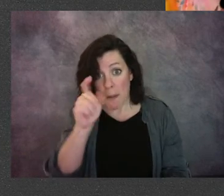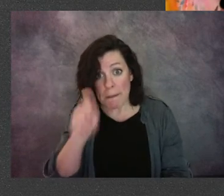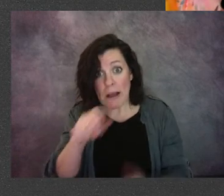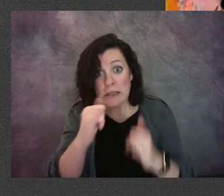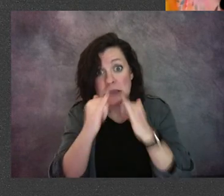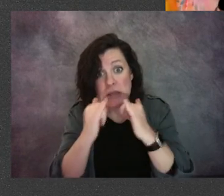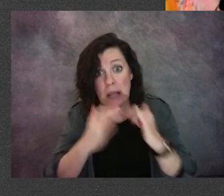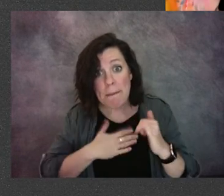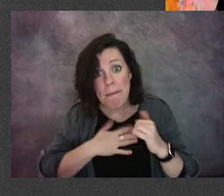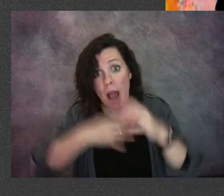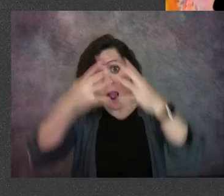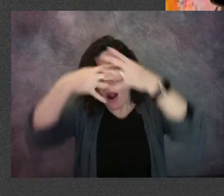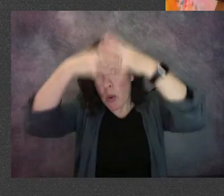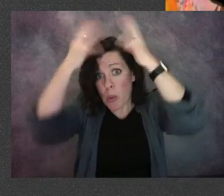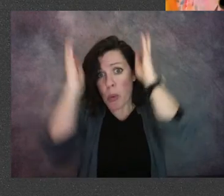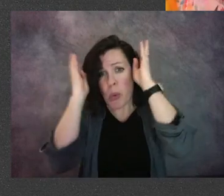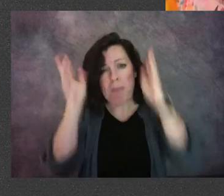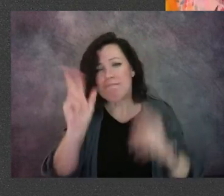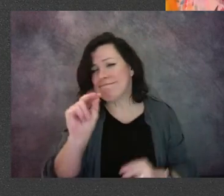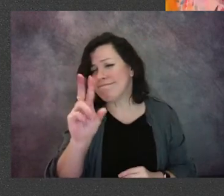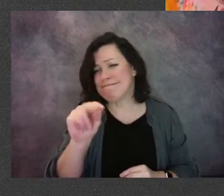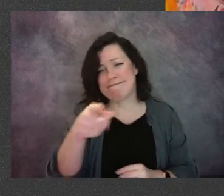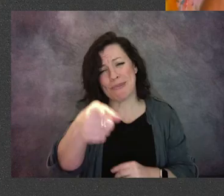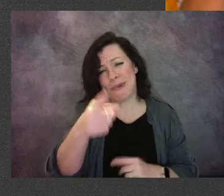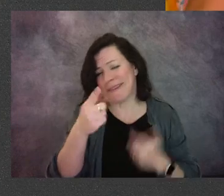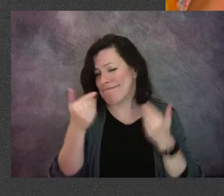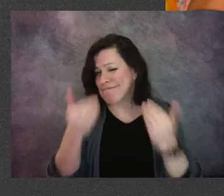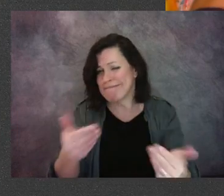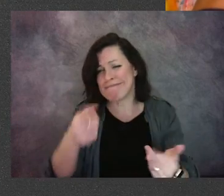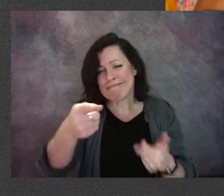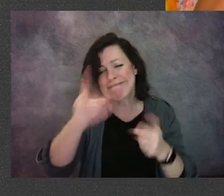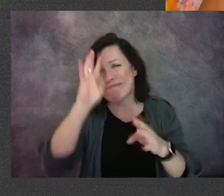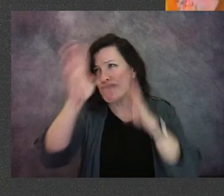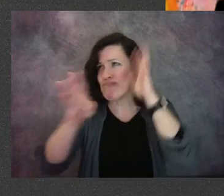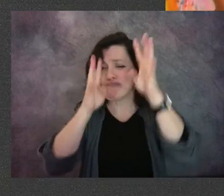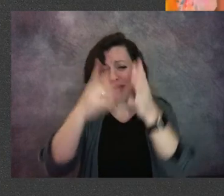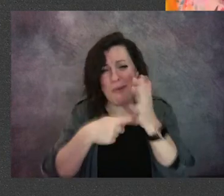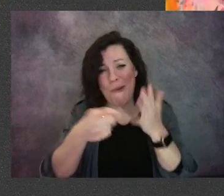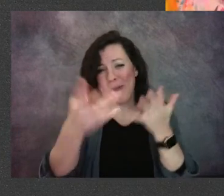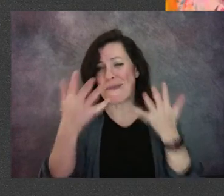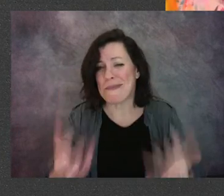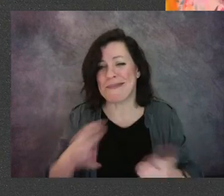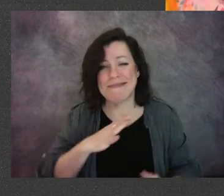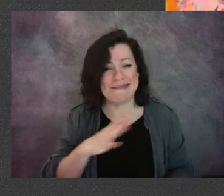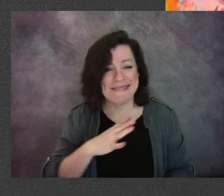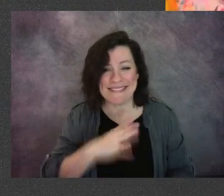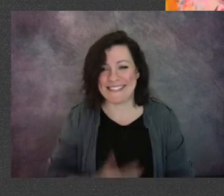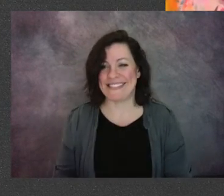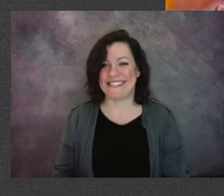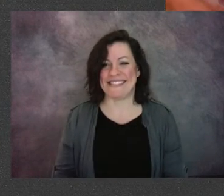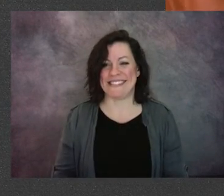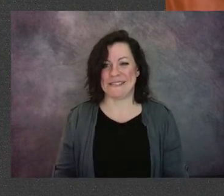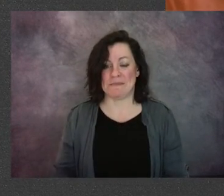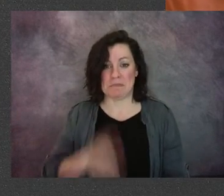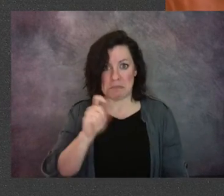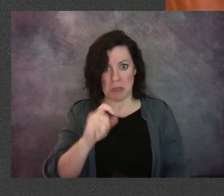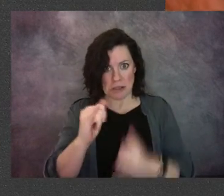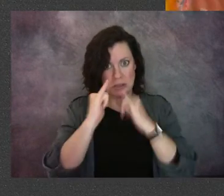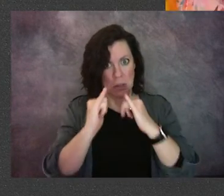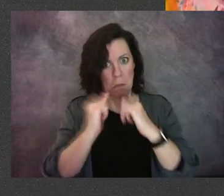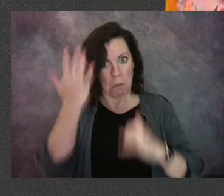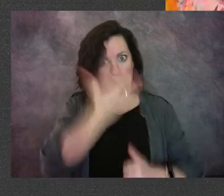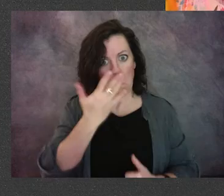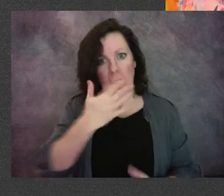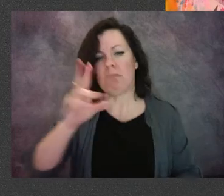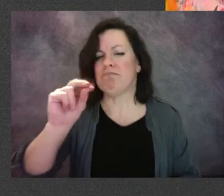Do you have to make a crown? No, you could do whatever you want. If you have a different vision, go for it. Everybody should